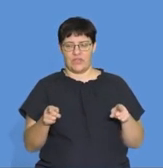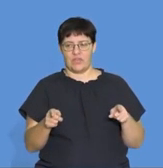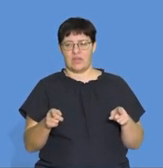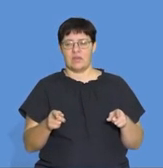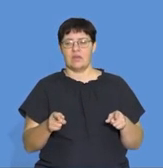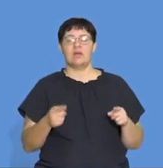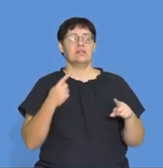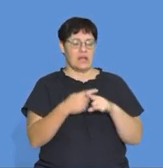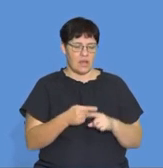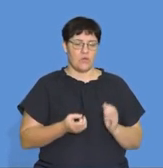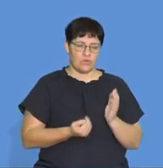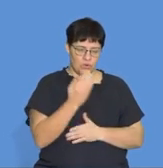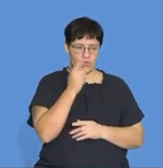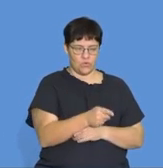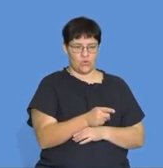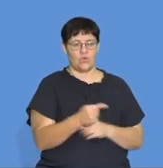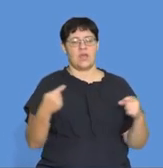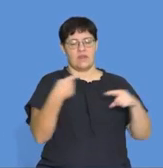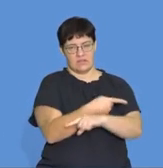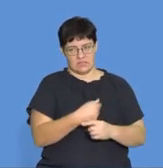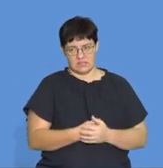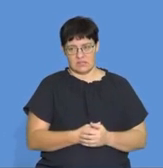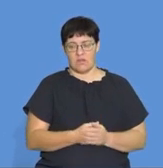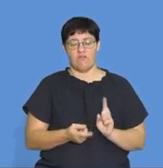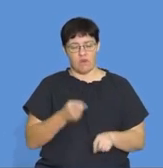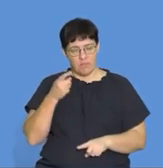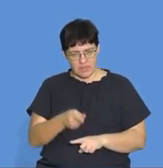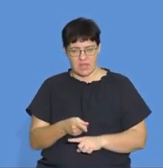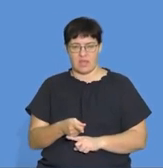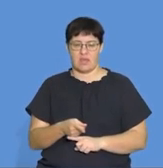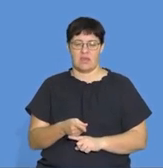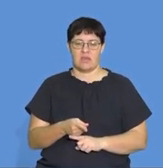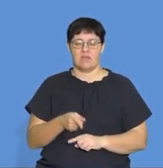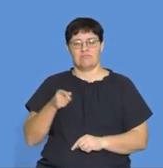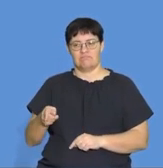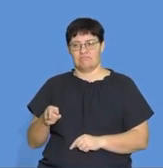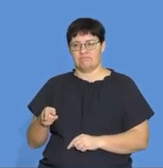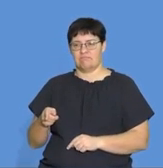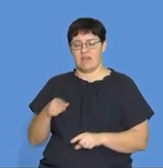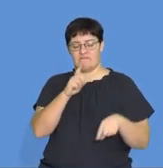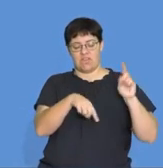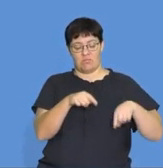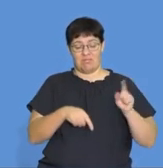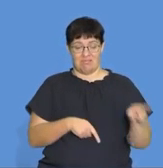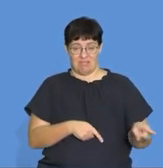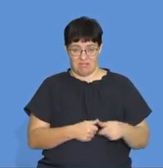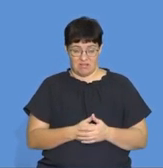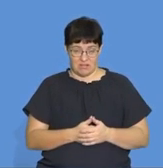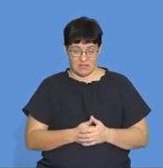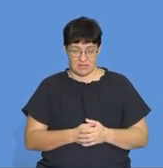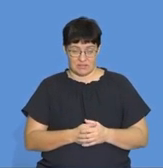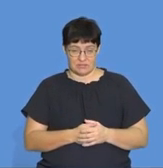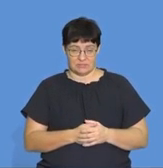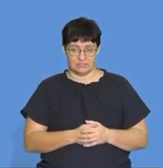the multiplicative inverse of the coefficient, right? Of the variable. So as I said,